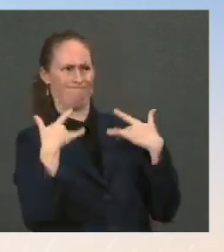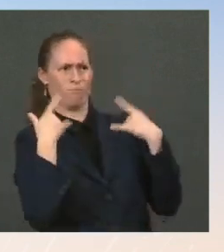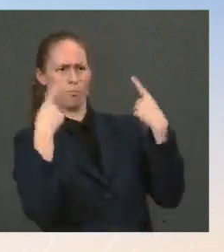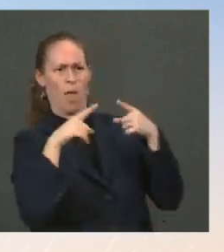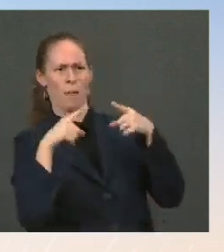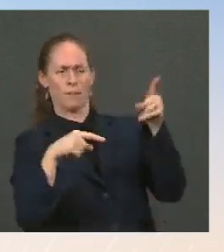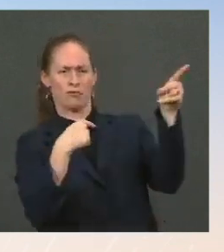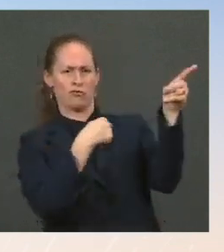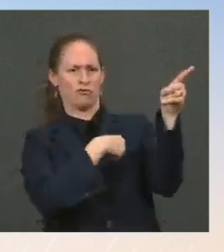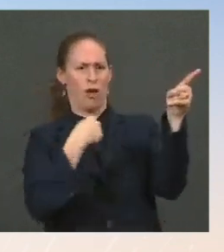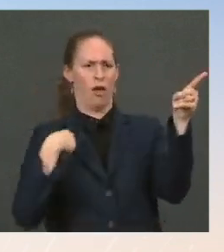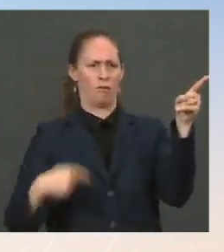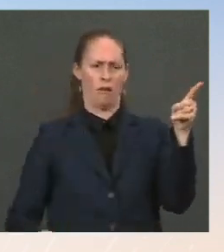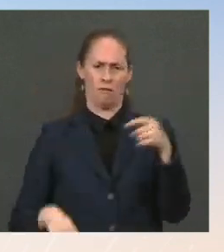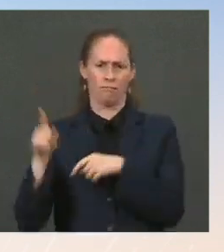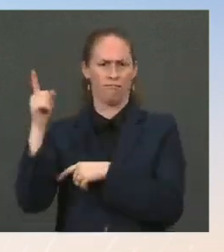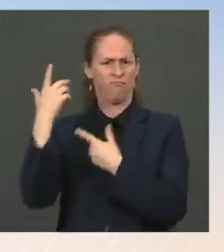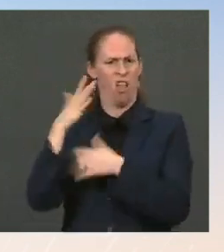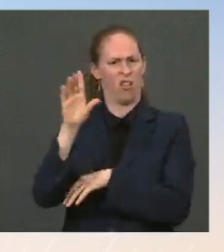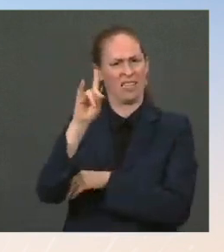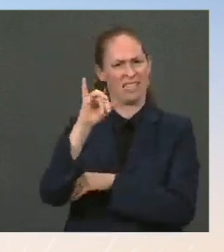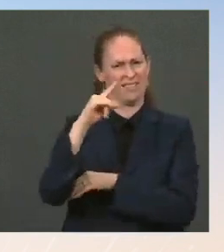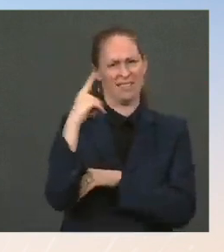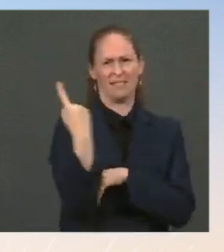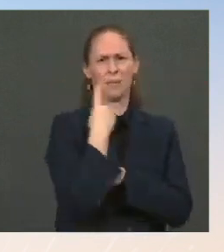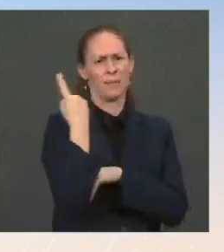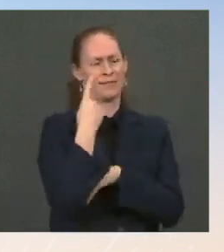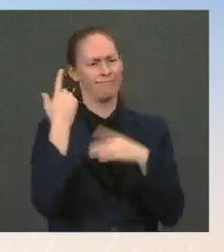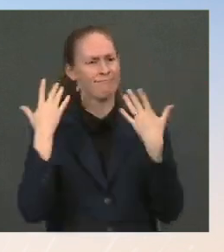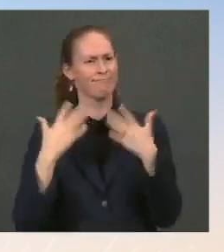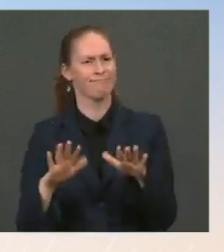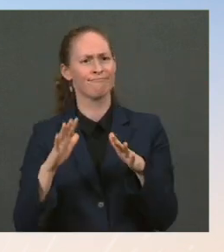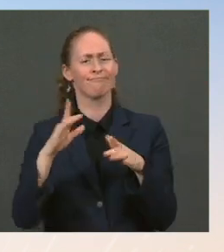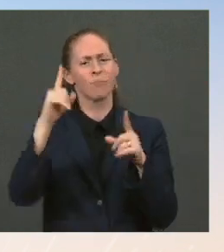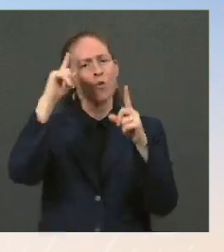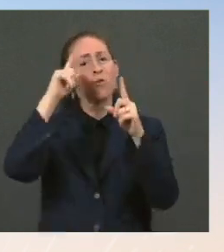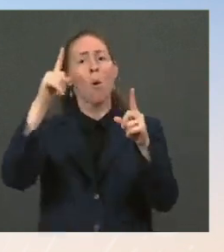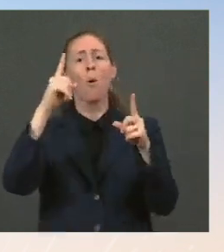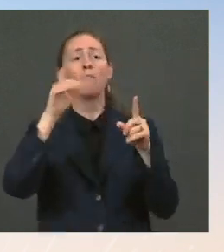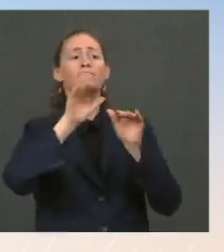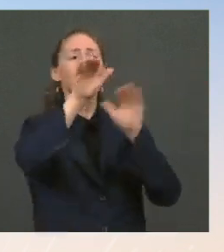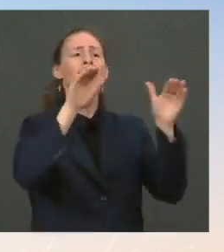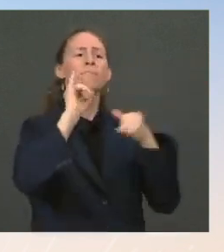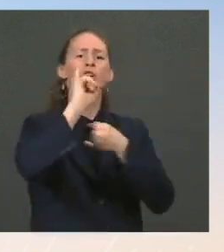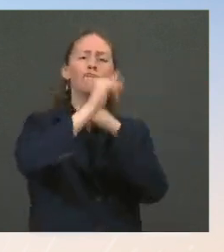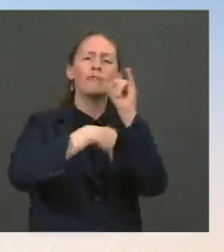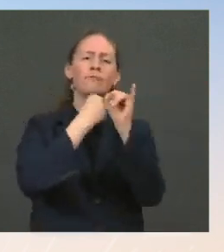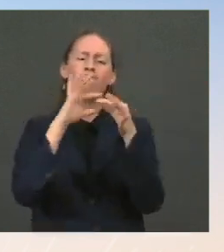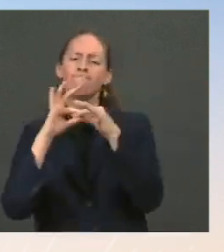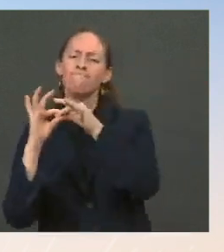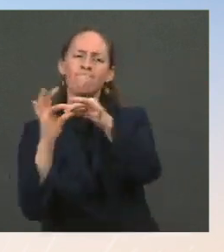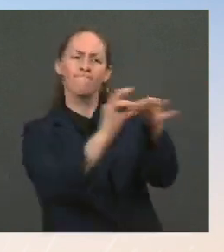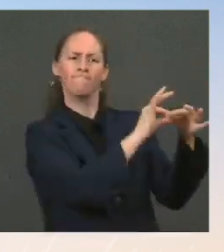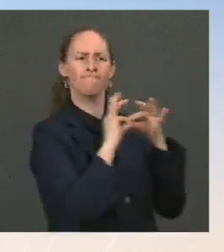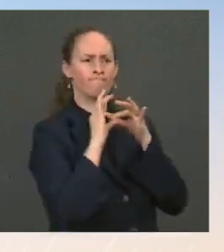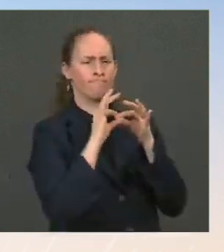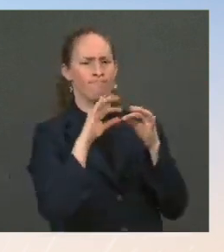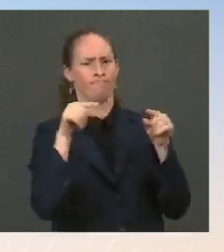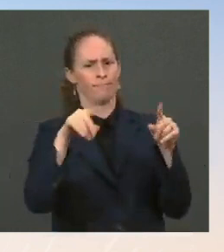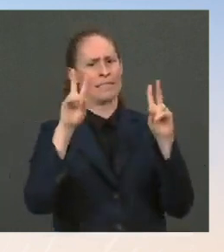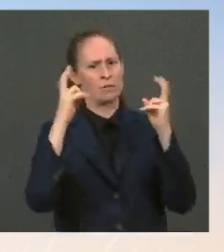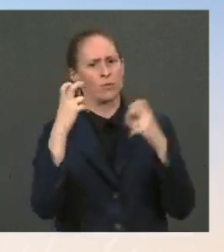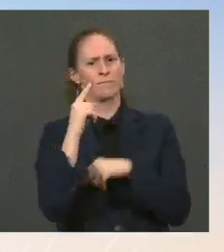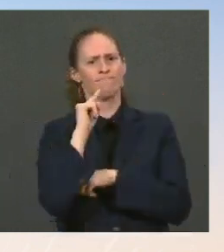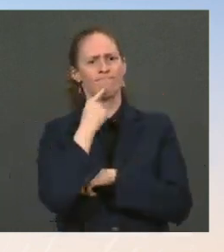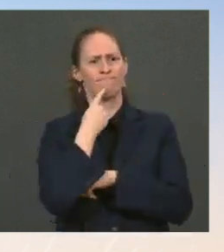also led an effort to have coordination on the international stage to address this issue, unlike his